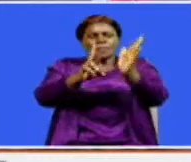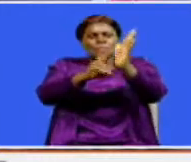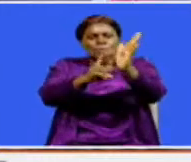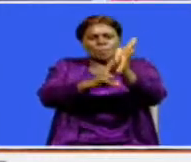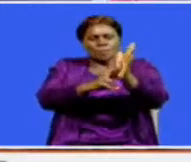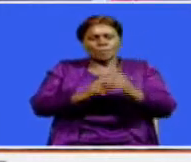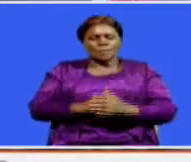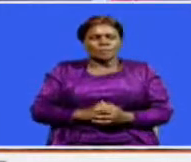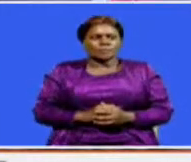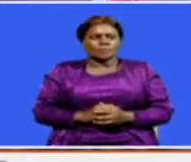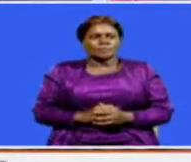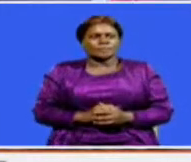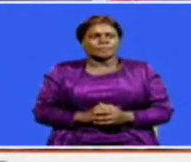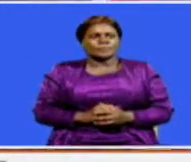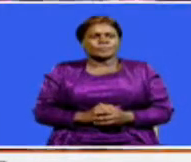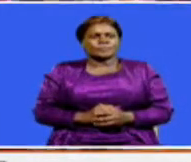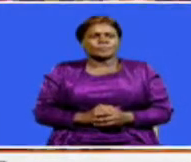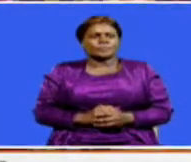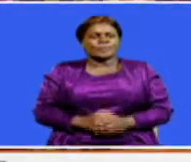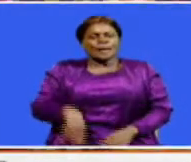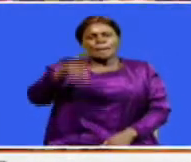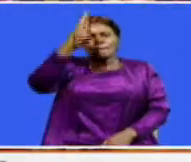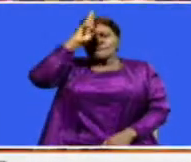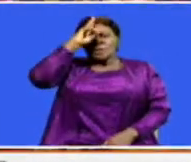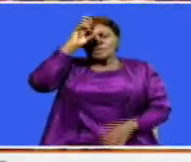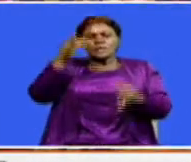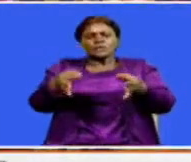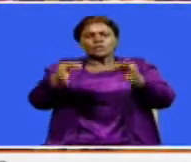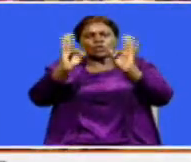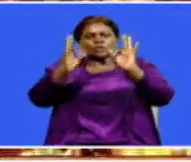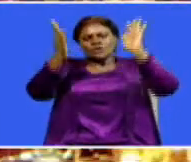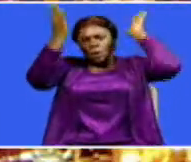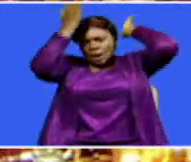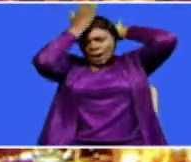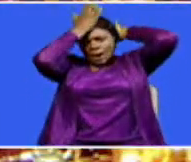Now, police officers in Kakamega have freed